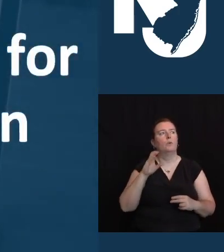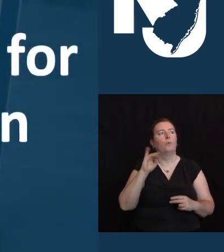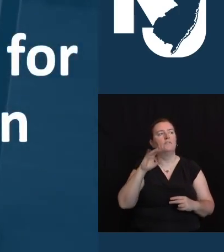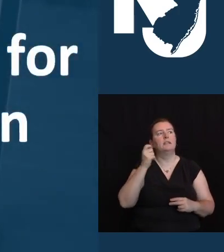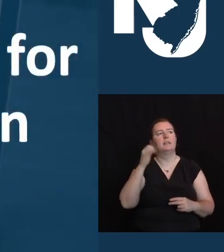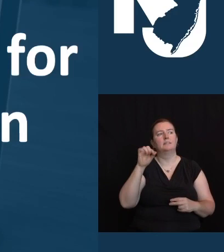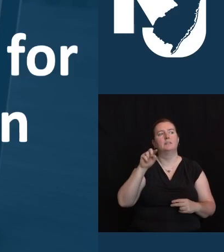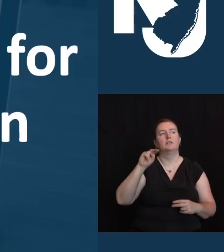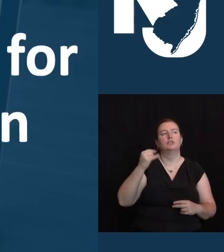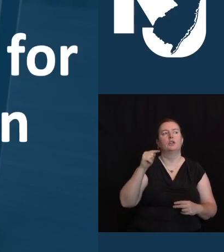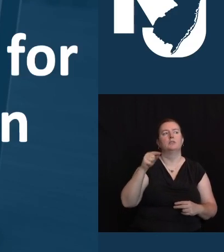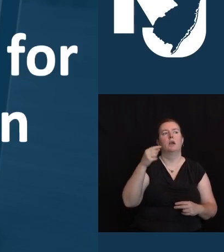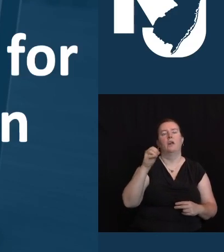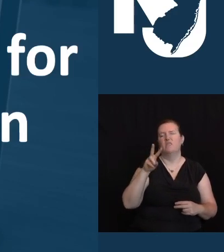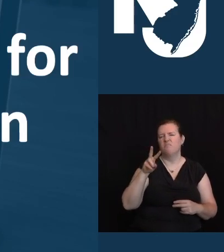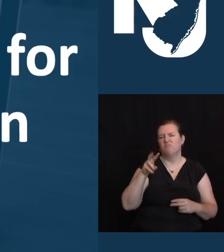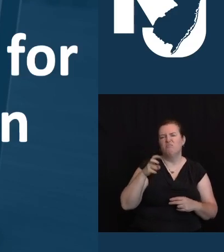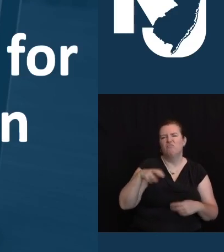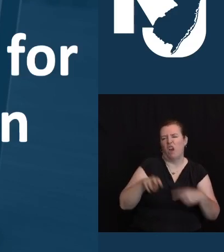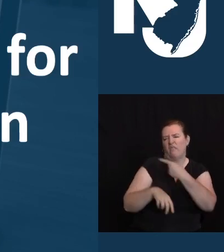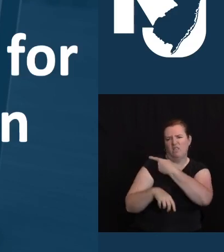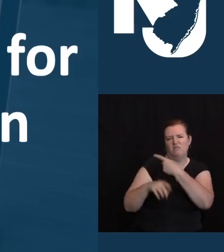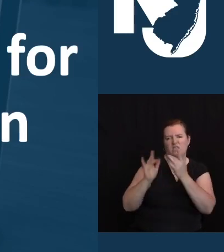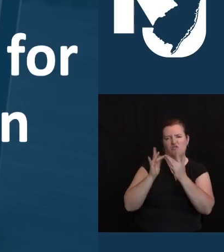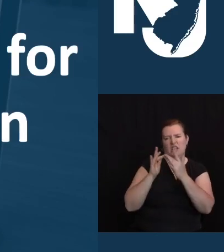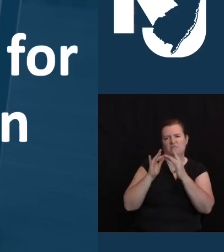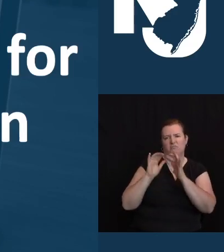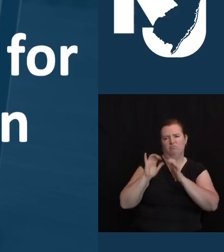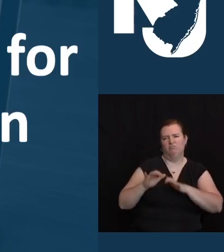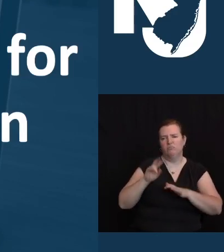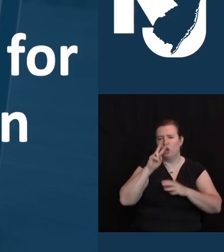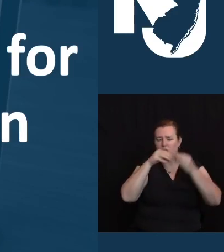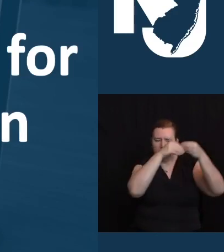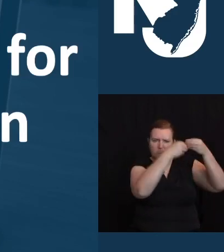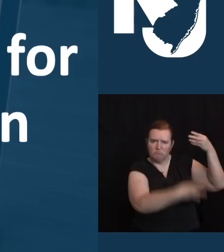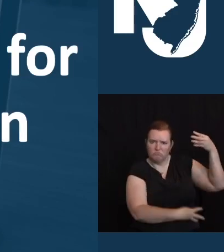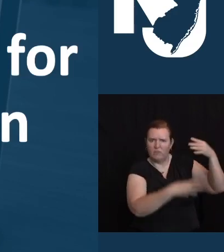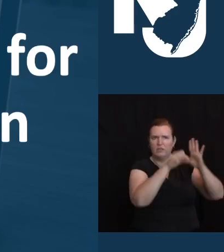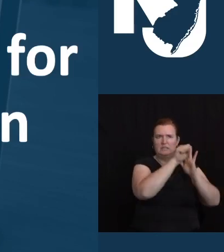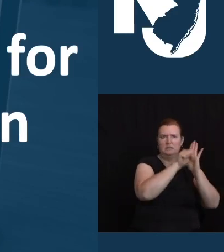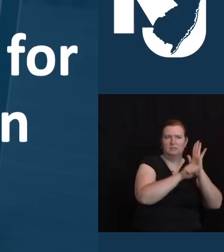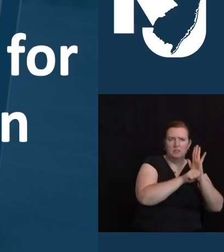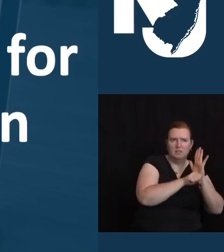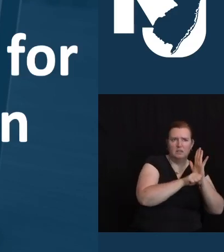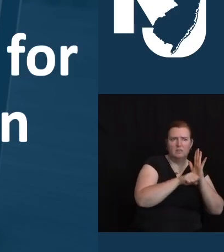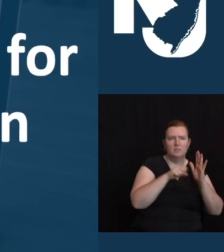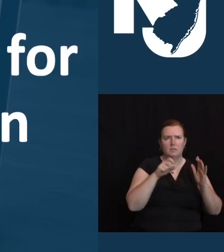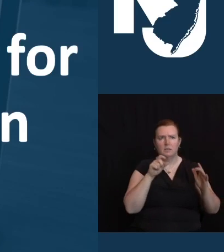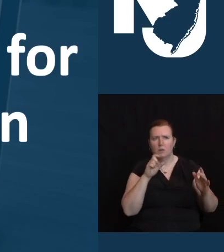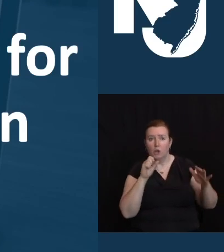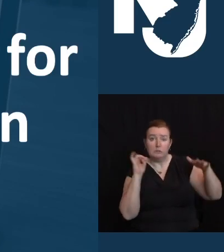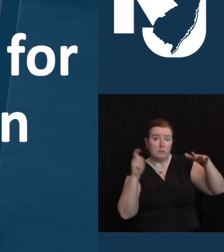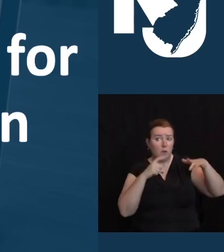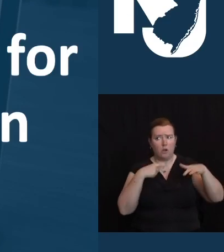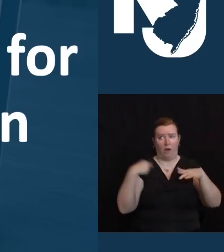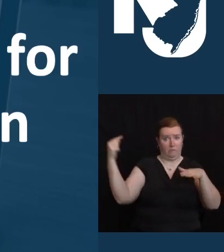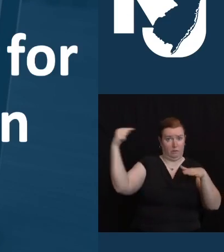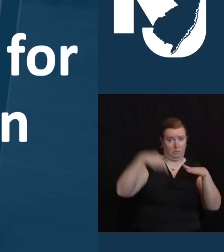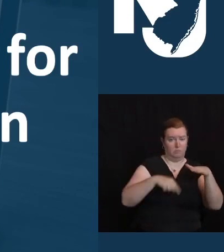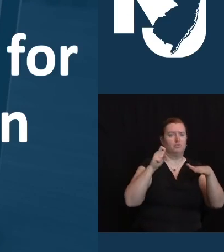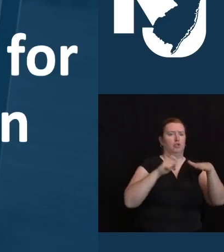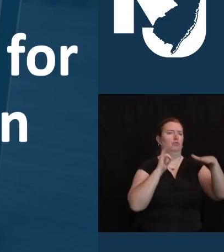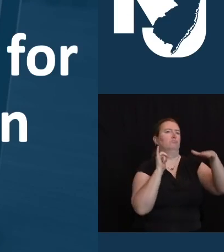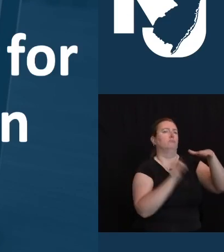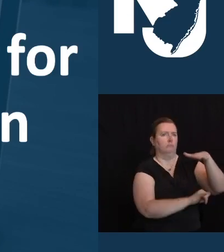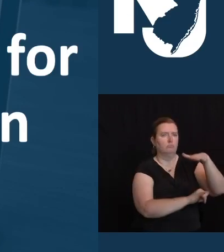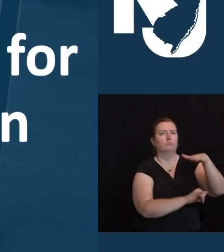covid19.nj.gov/travel for the complete list of states and to learn whether you should be self-quarantining. If you are arriving from one of these states Or if you're a New Jerseyan